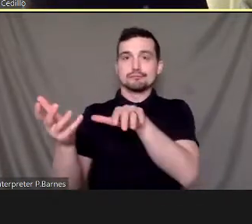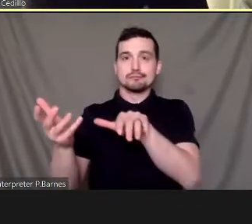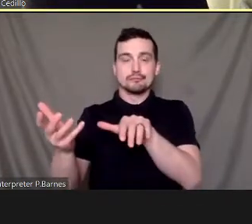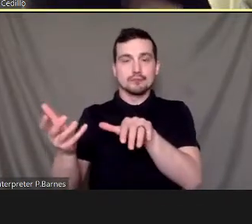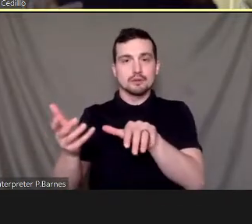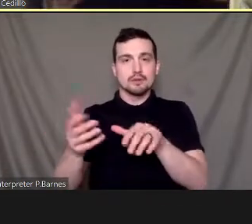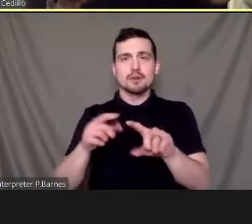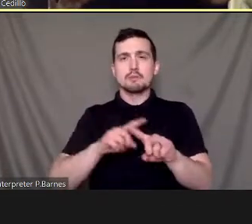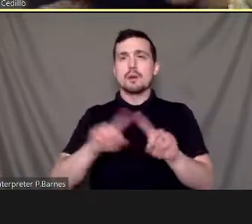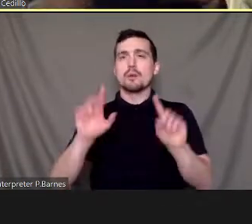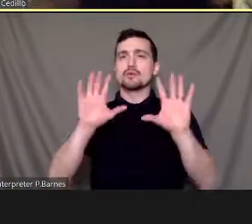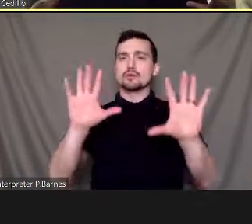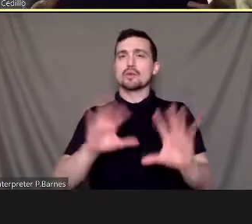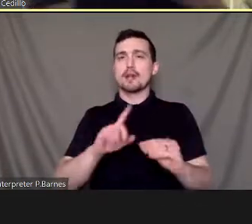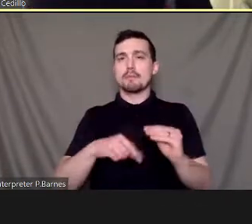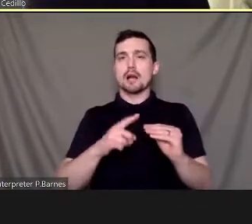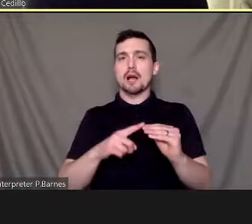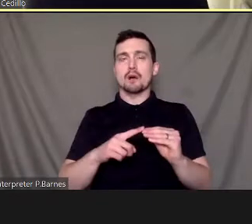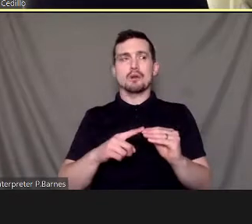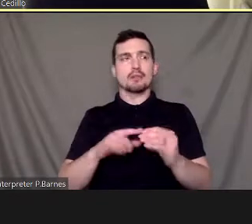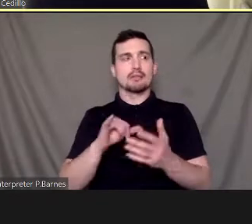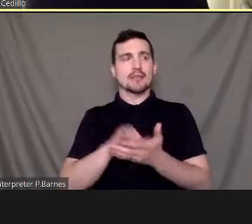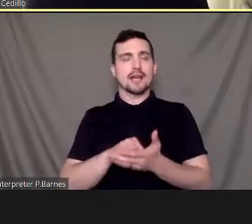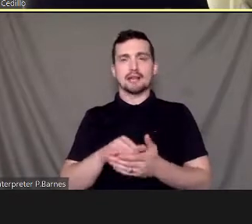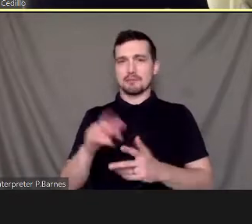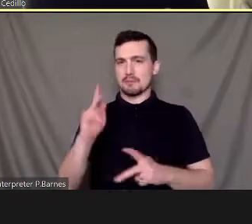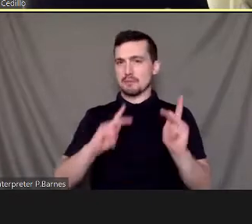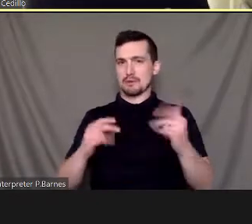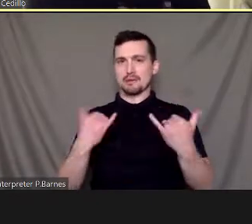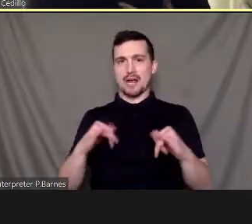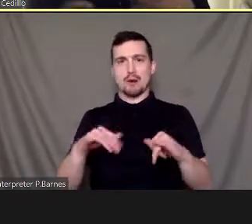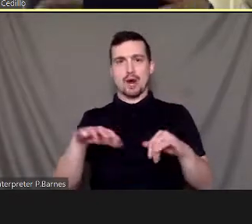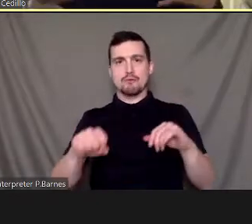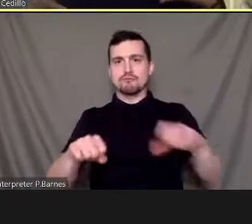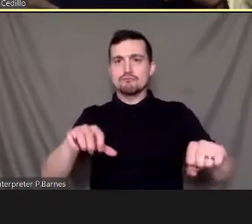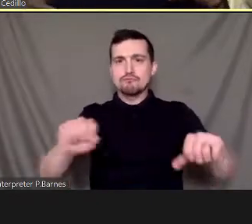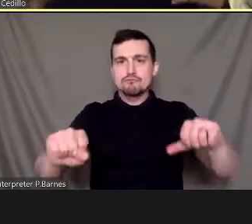that, that they're reclaiming their languages, is that